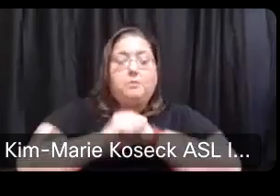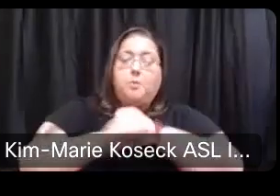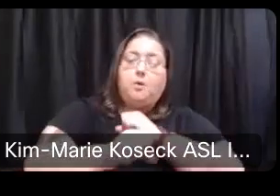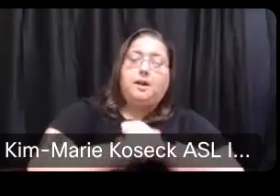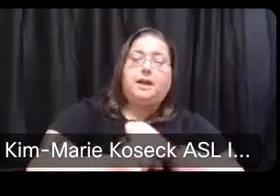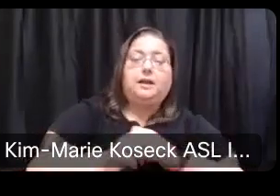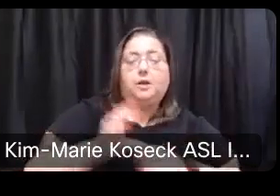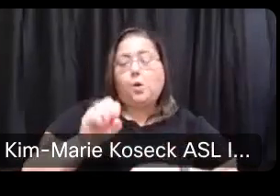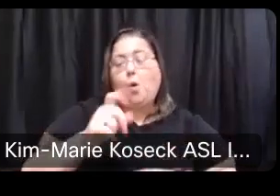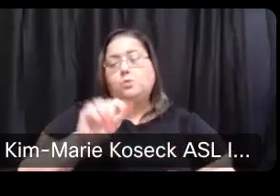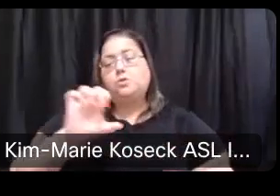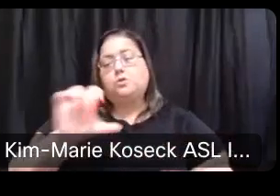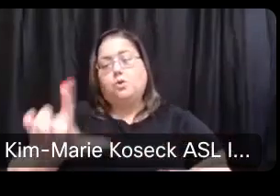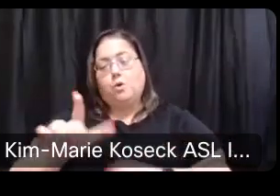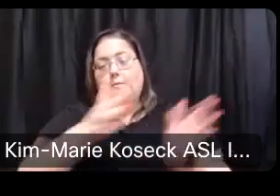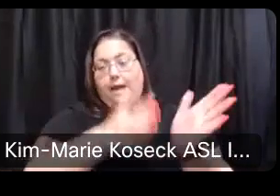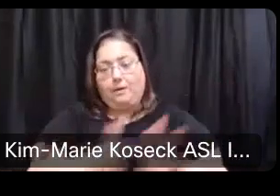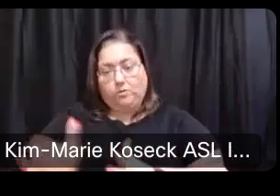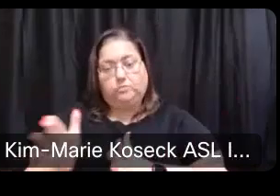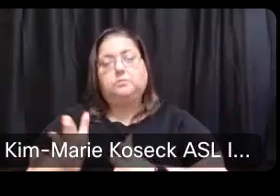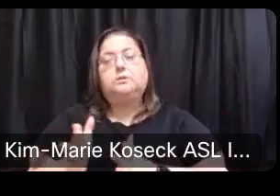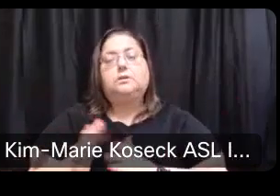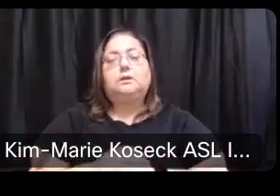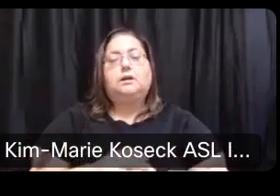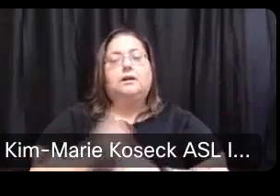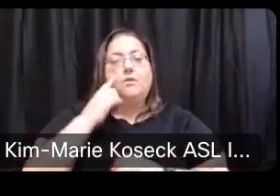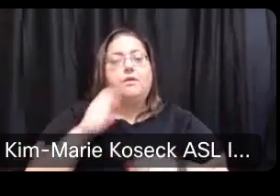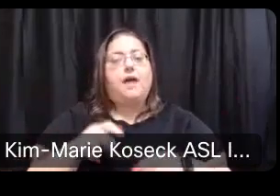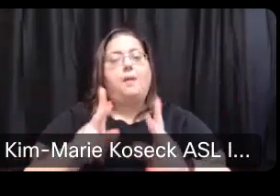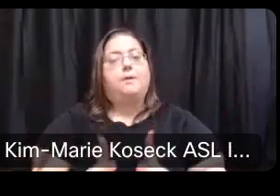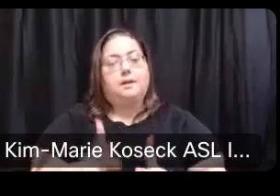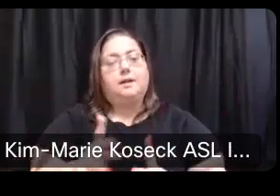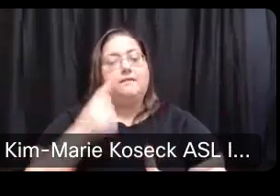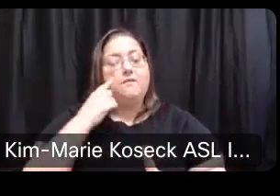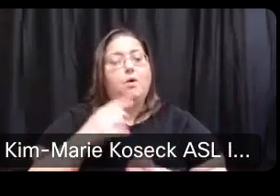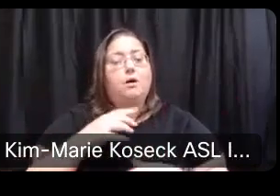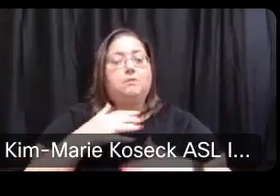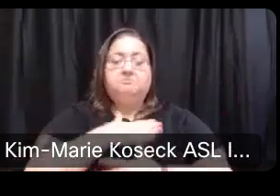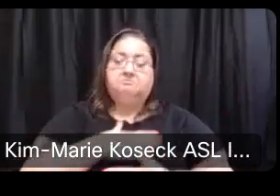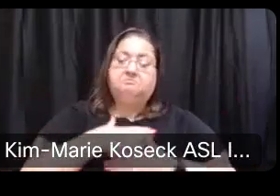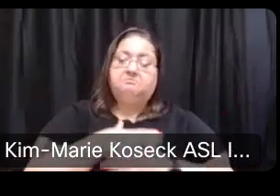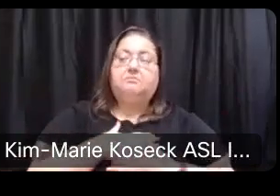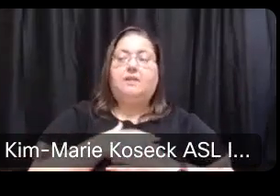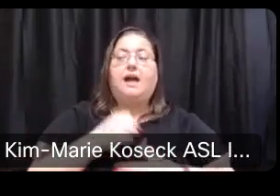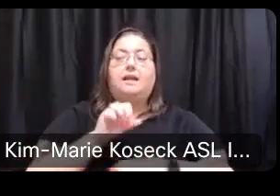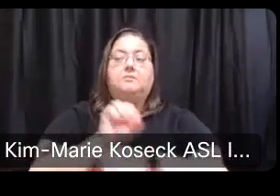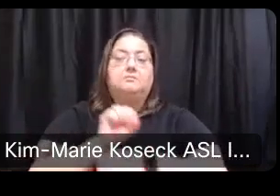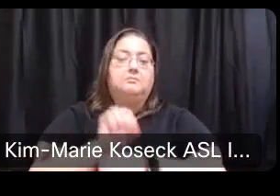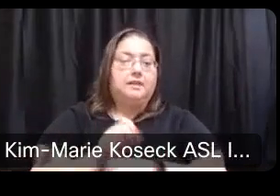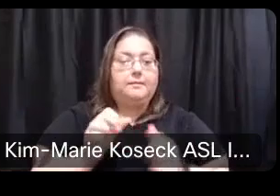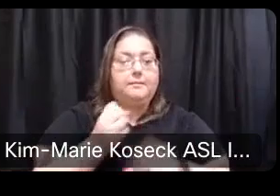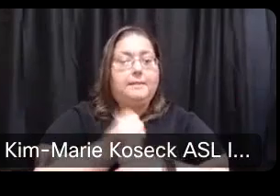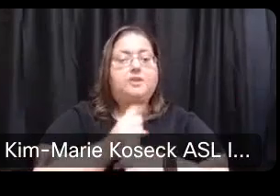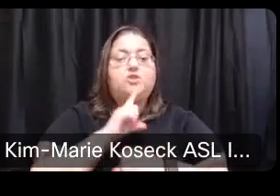patterns. CLEAR supports the creation of opportunities for both recreation and employment, ensuring that development is both sustainable